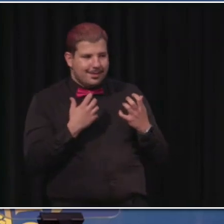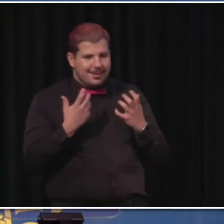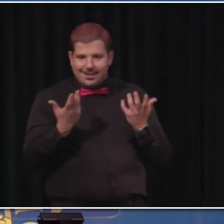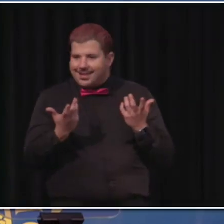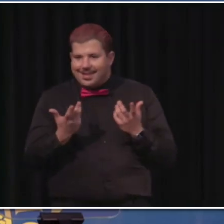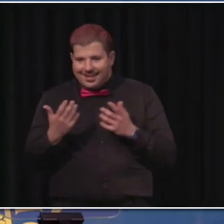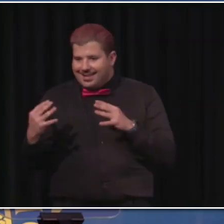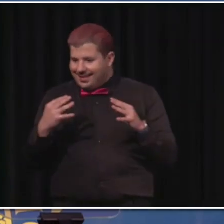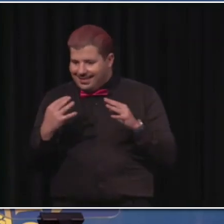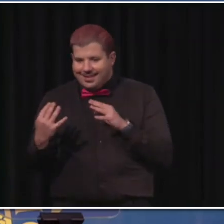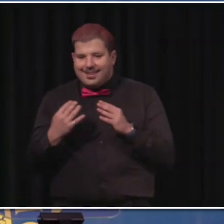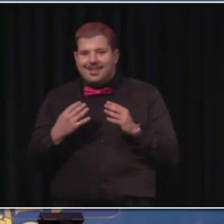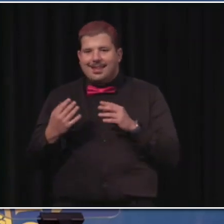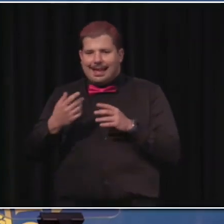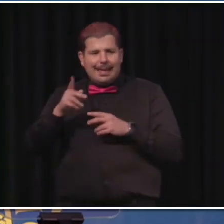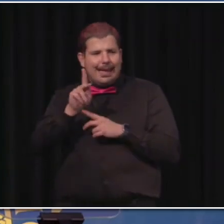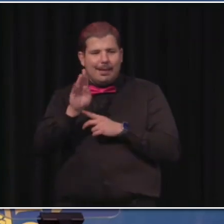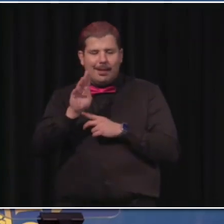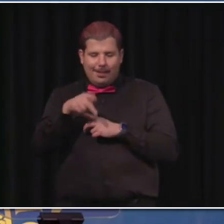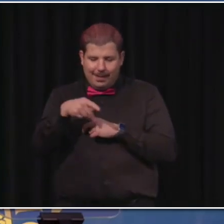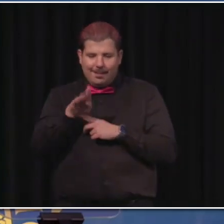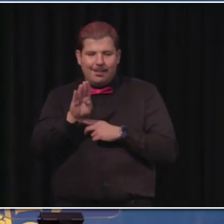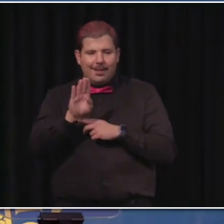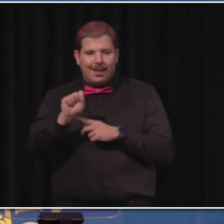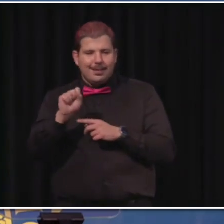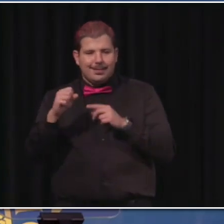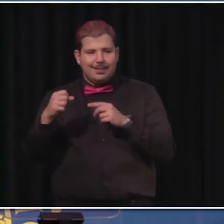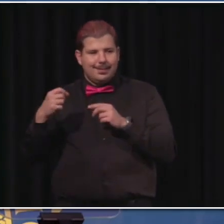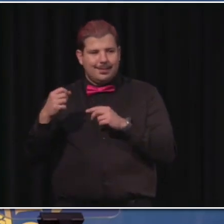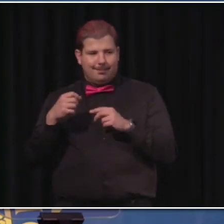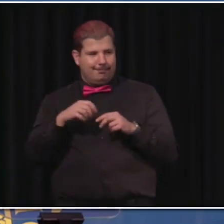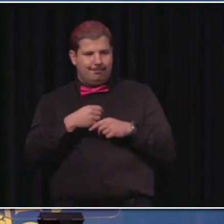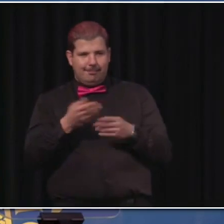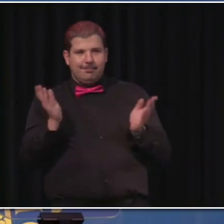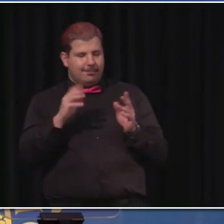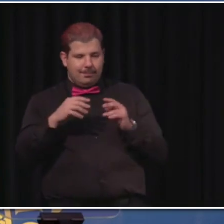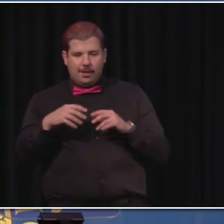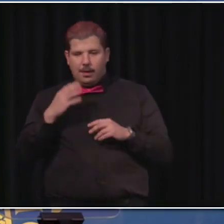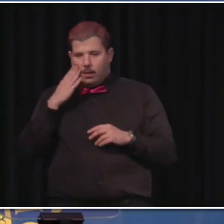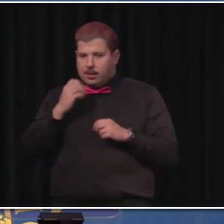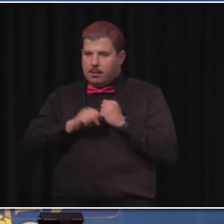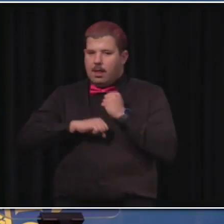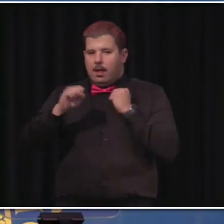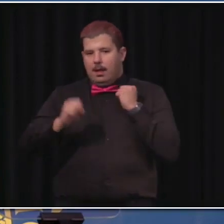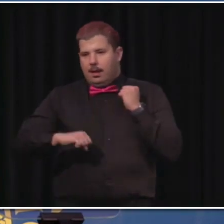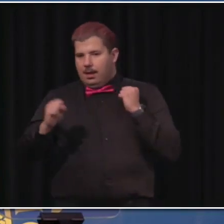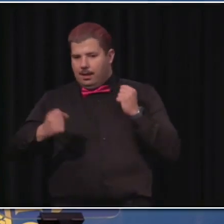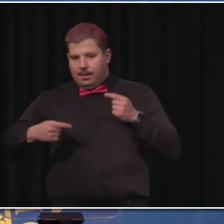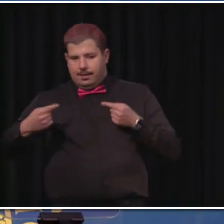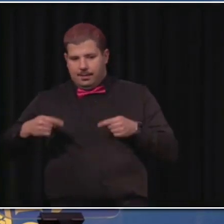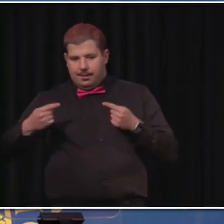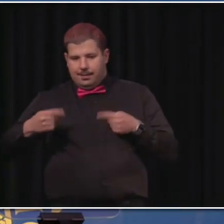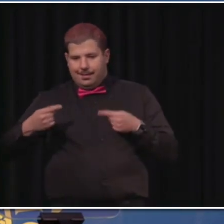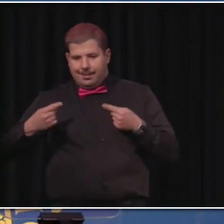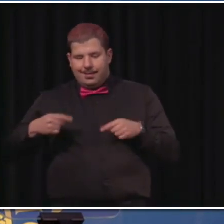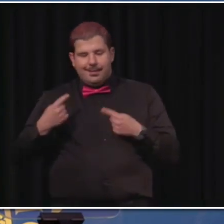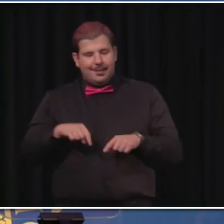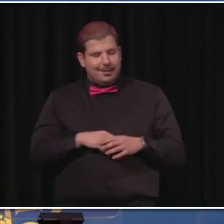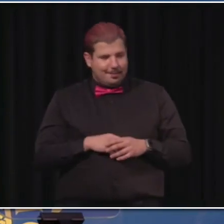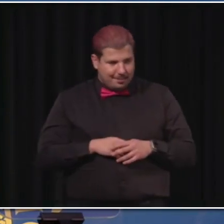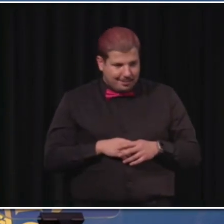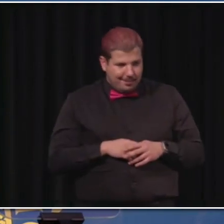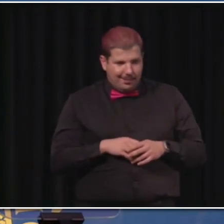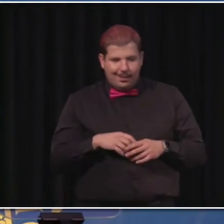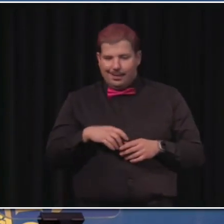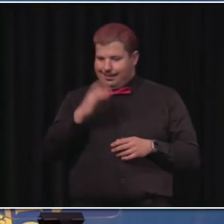at KPBS or something like that. And I knew it was going to be a long and detailed debate. And I was